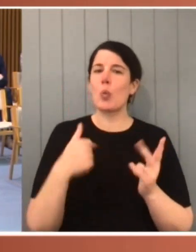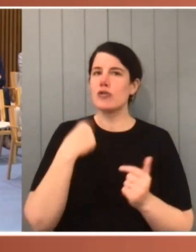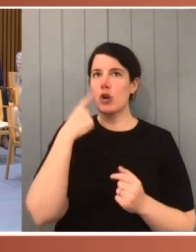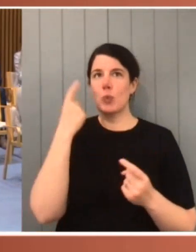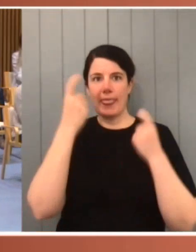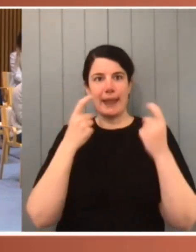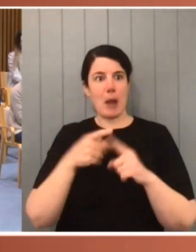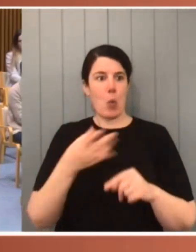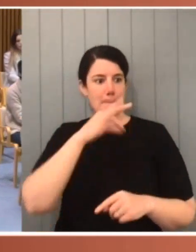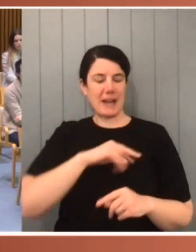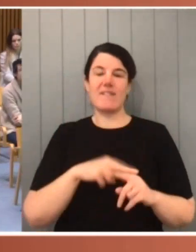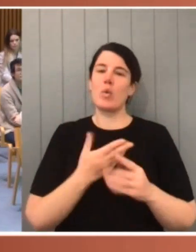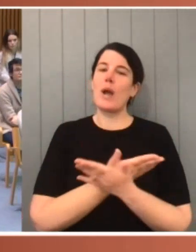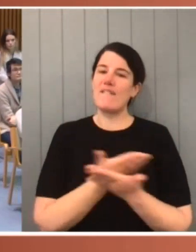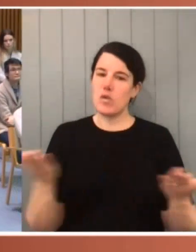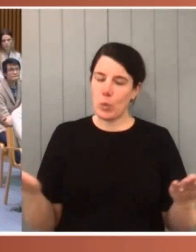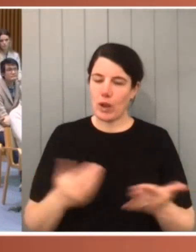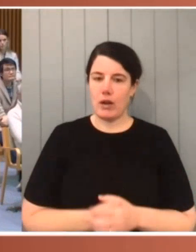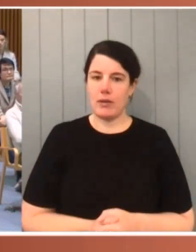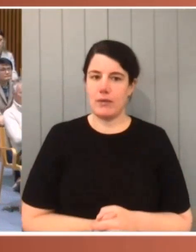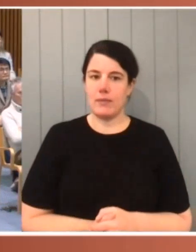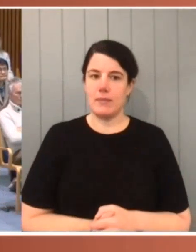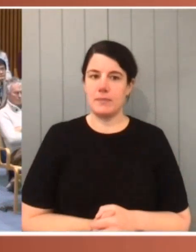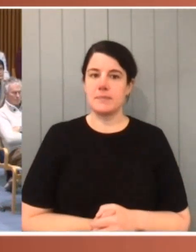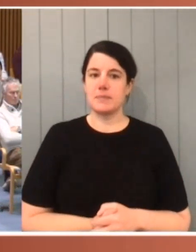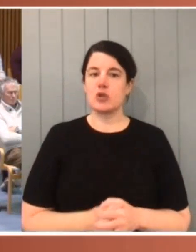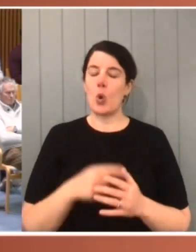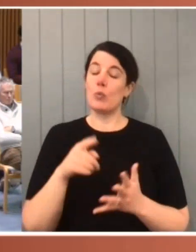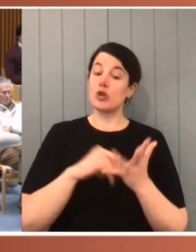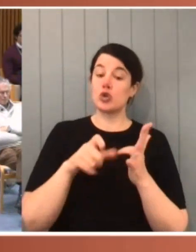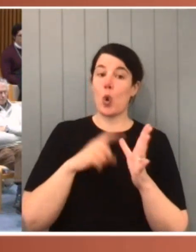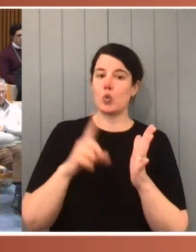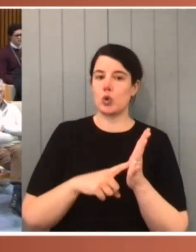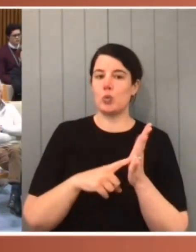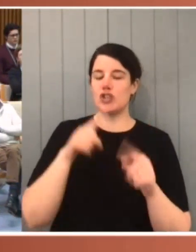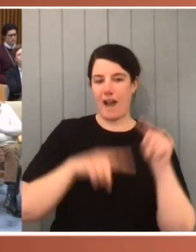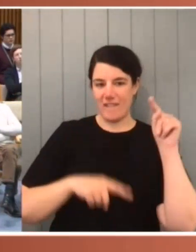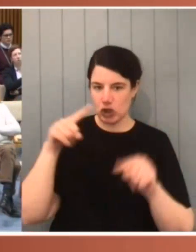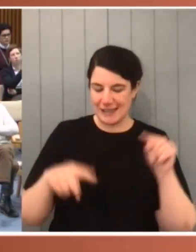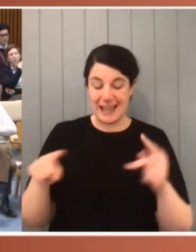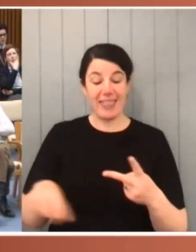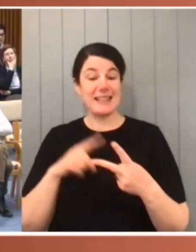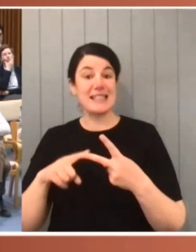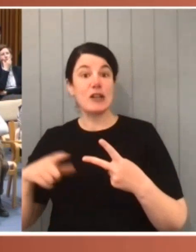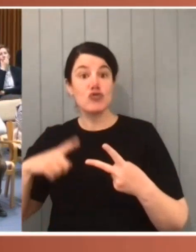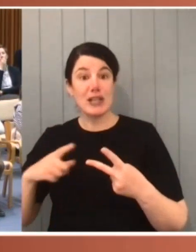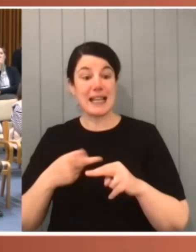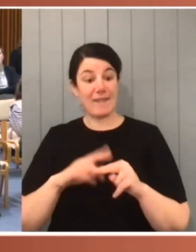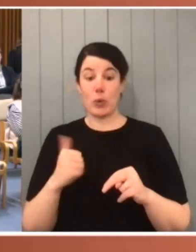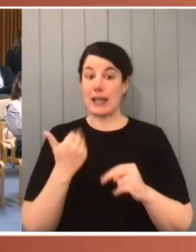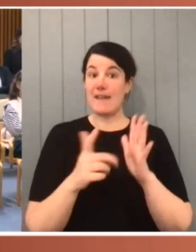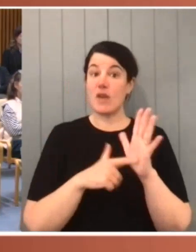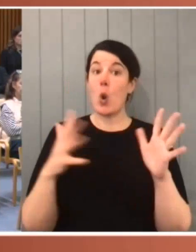religious view, for example. So this is the first assumption, social diversity. And the second is that if we do impose a law on our fellow